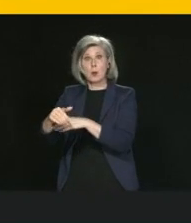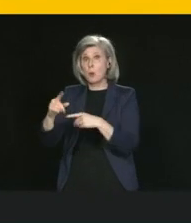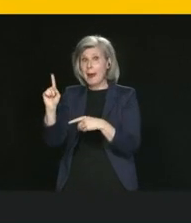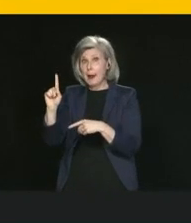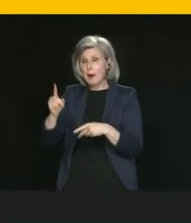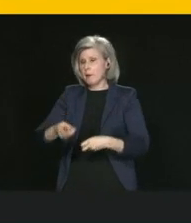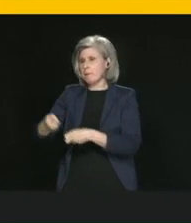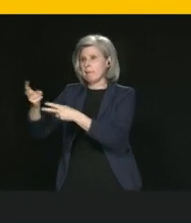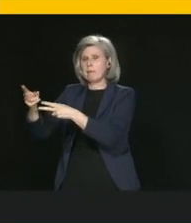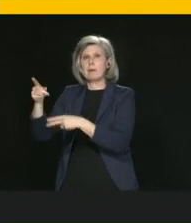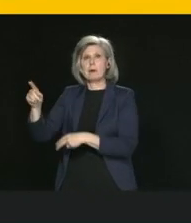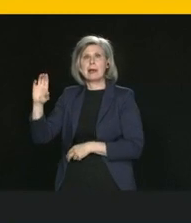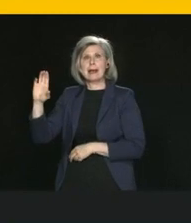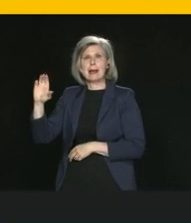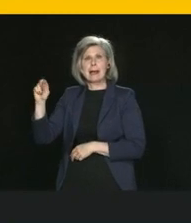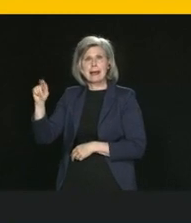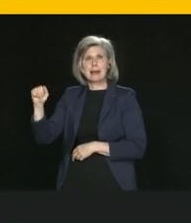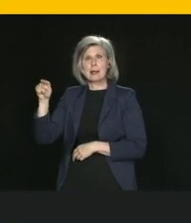canada.ca/coronavirus.